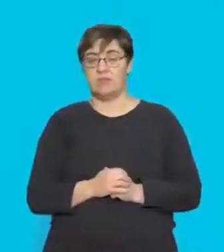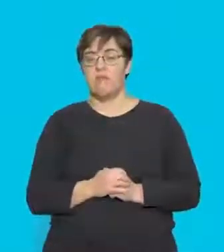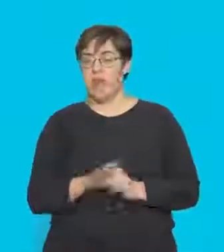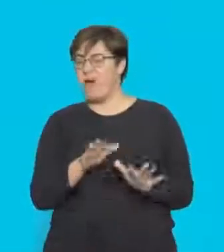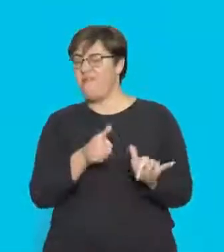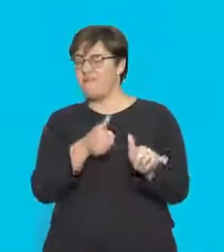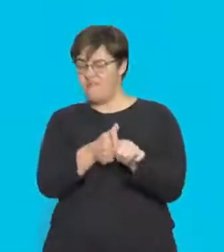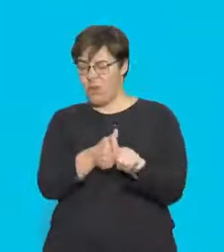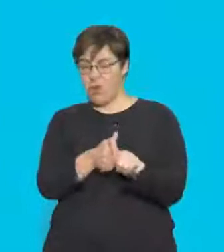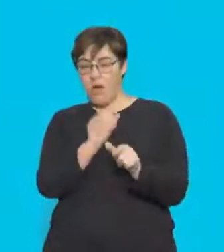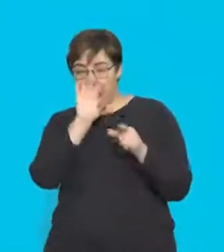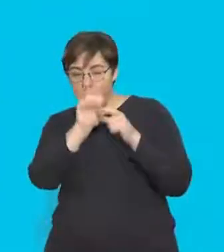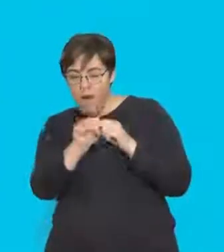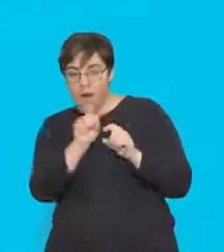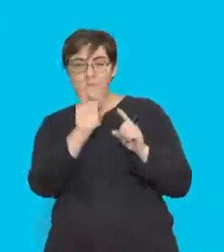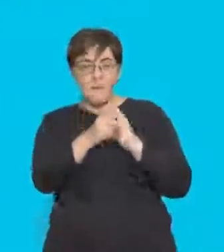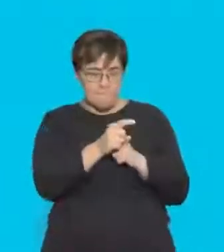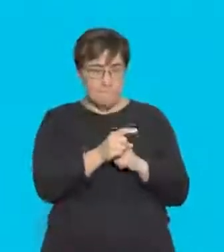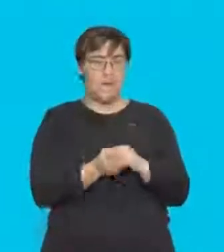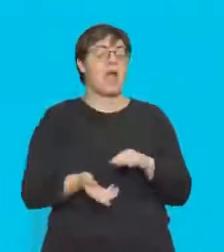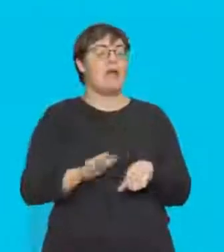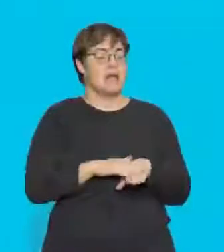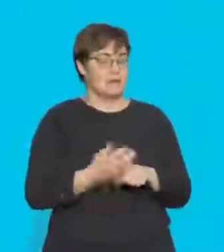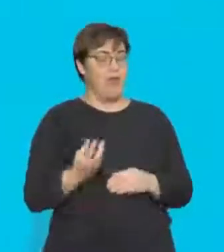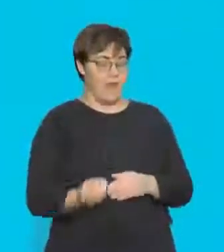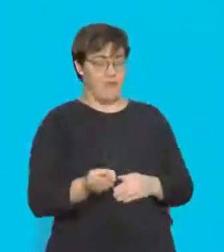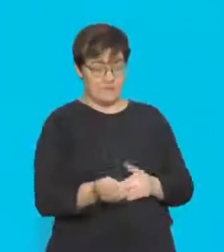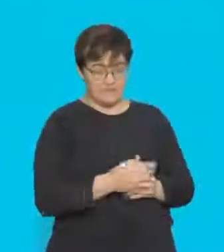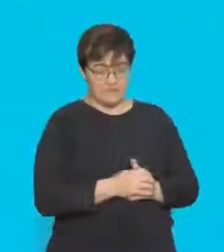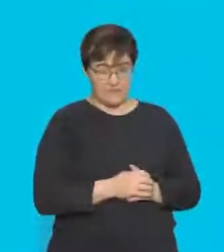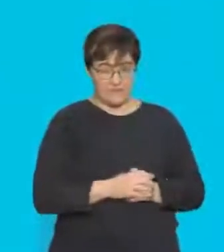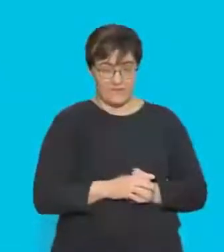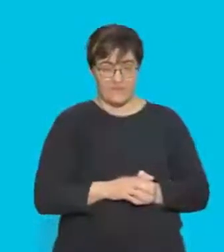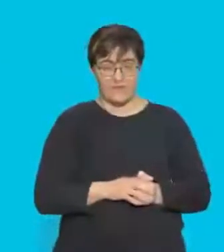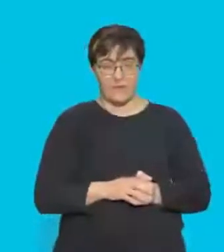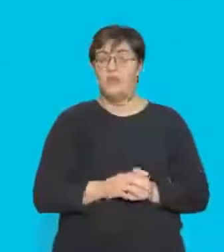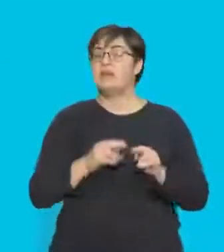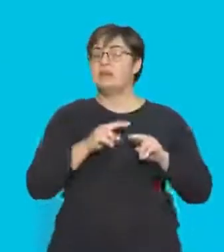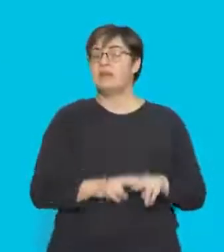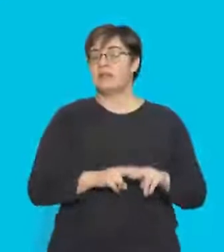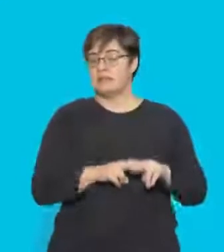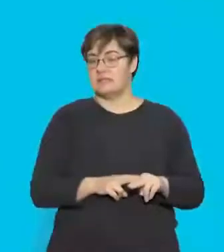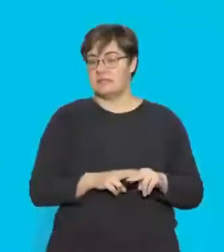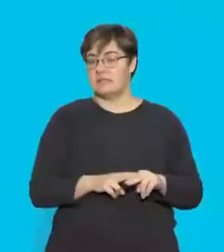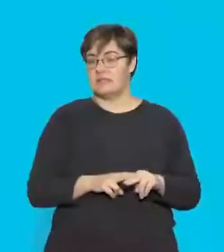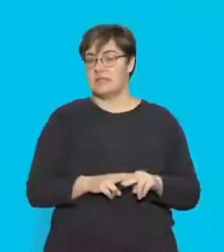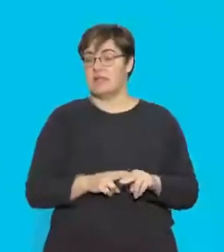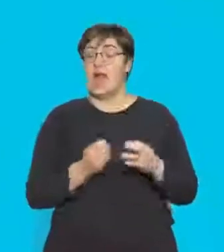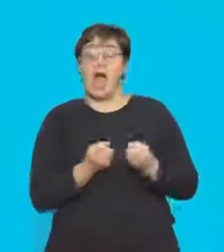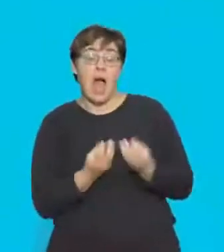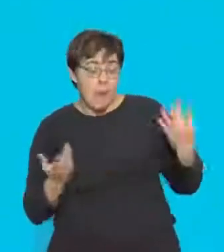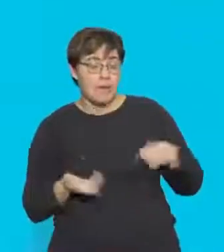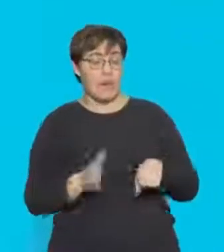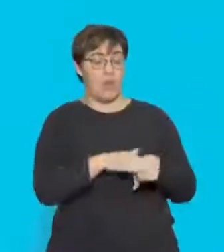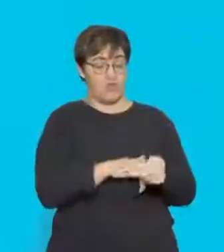take time and follow me as we recognize, yes, this current does exist. And it exists depending on the amount of